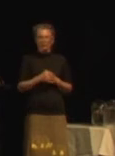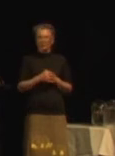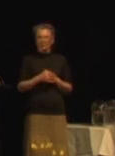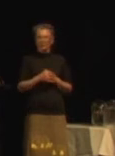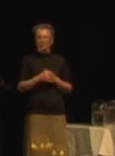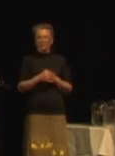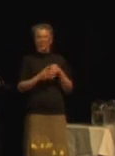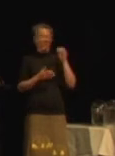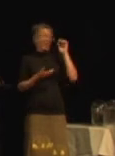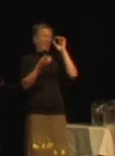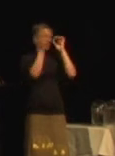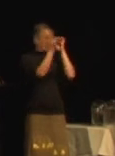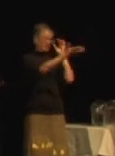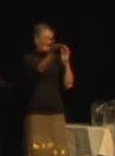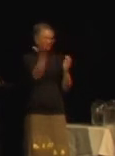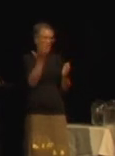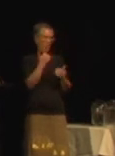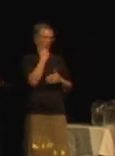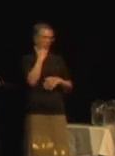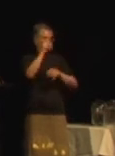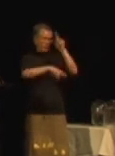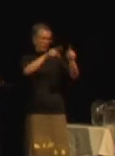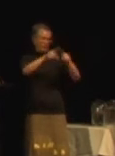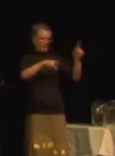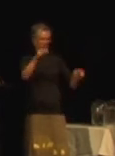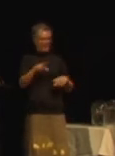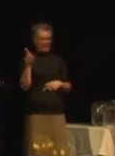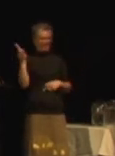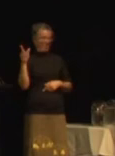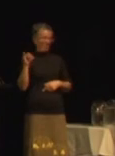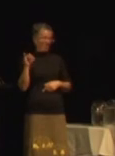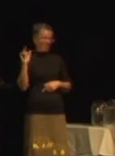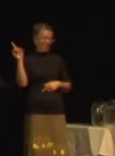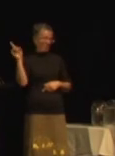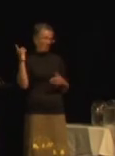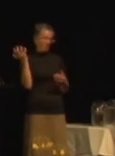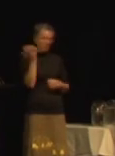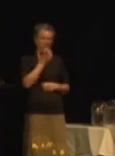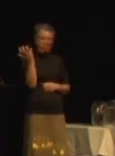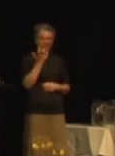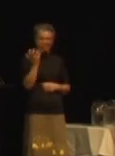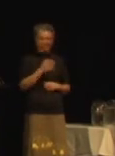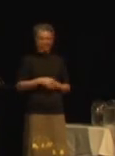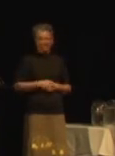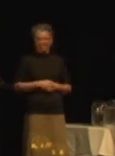don't get your hopes up, there's not a great deal of diversity on this list. Thanks, financesonline.com.